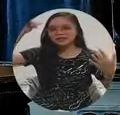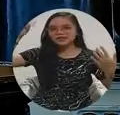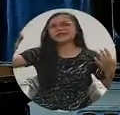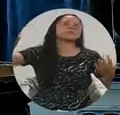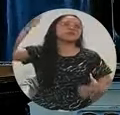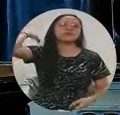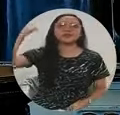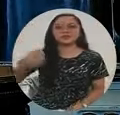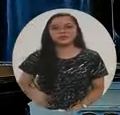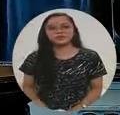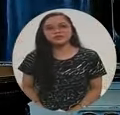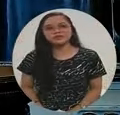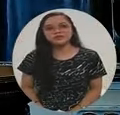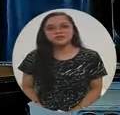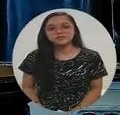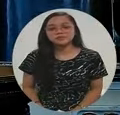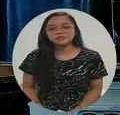yesterday.